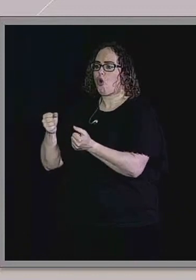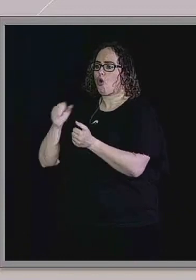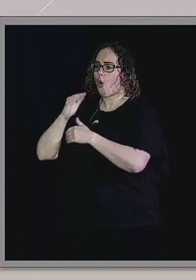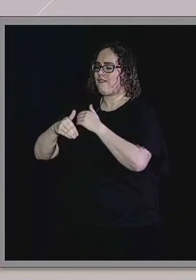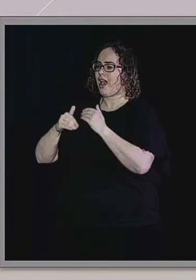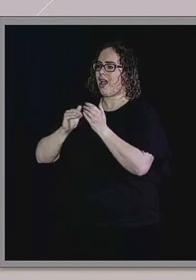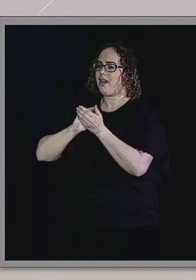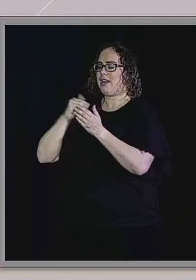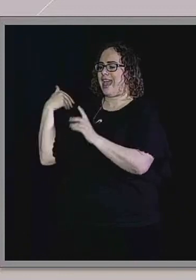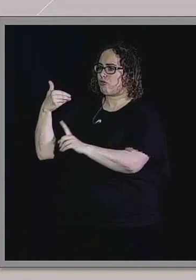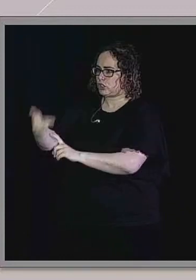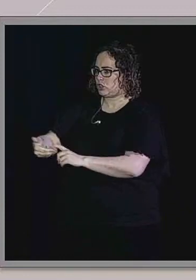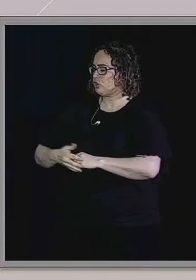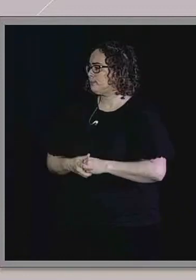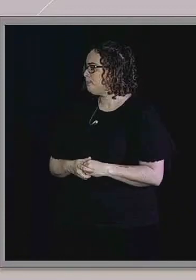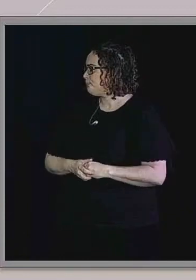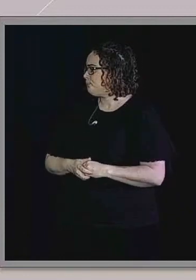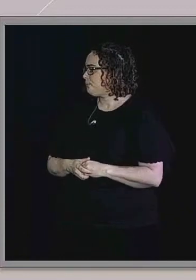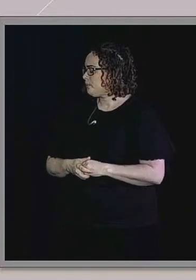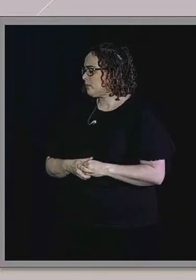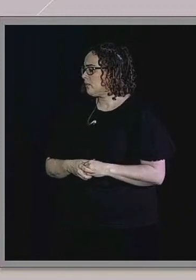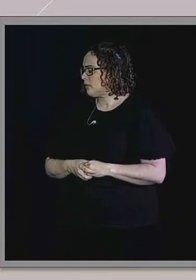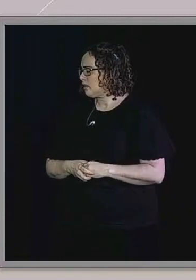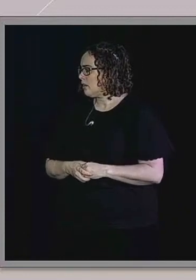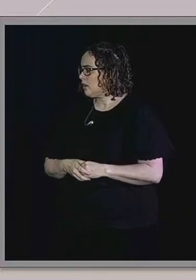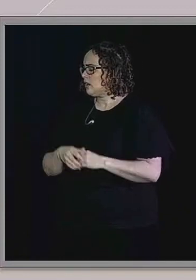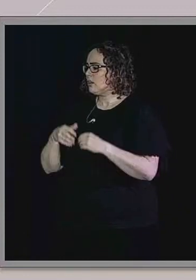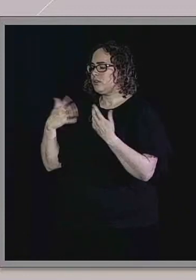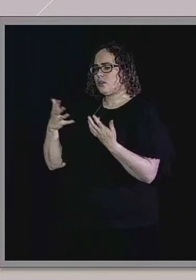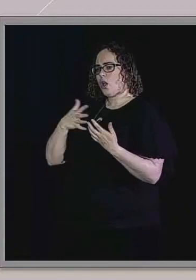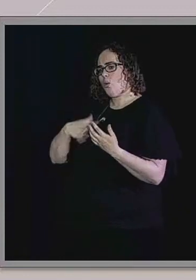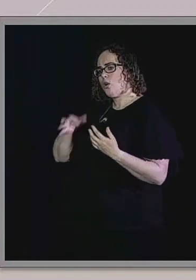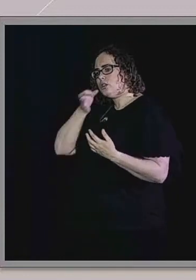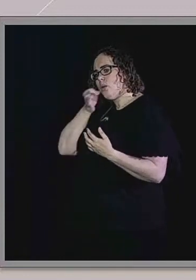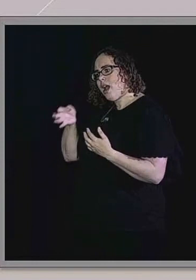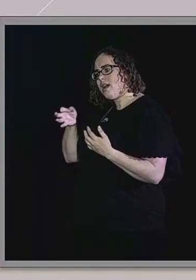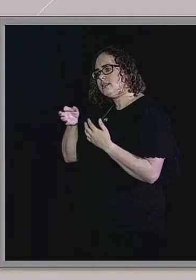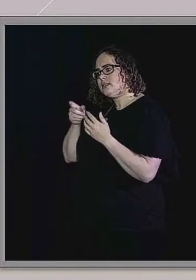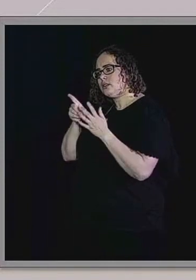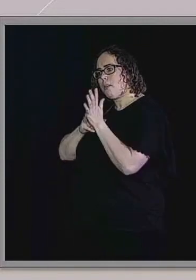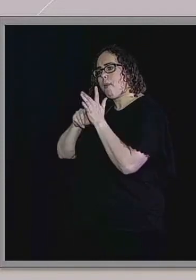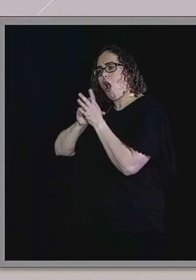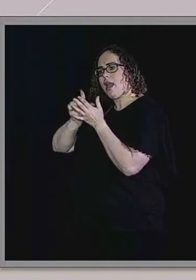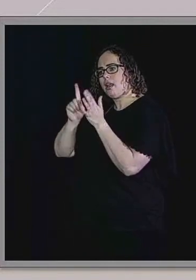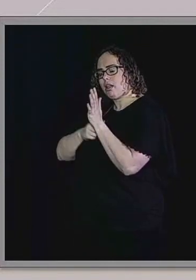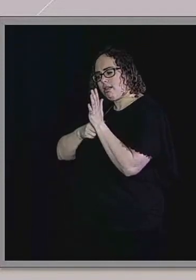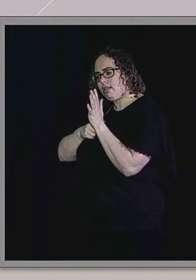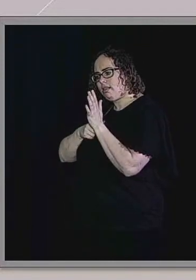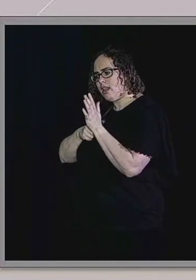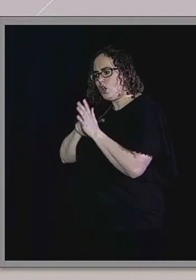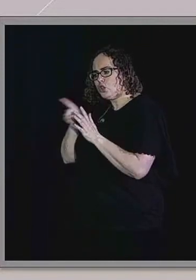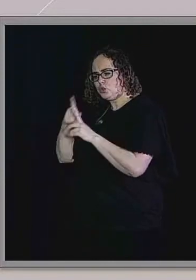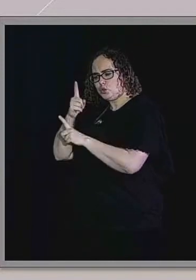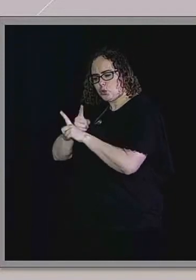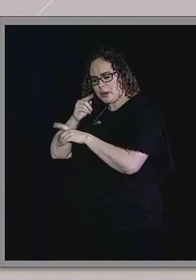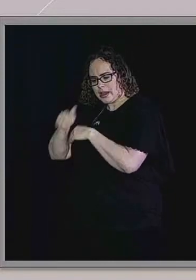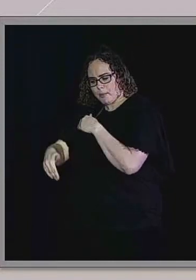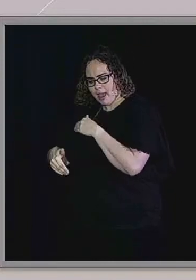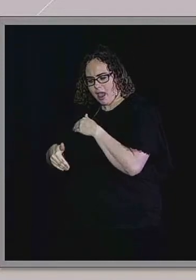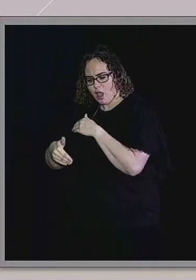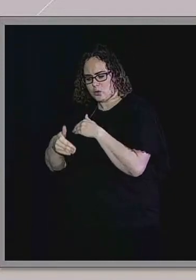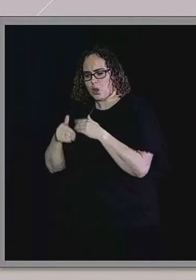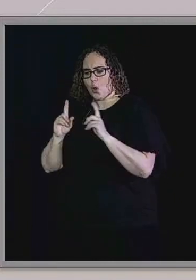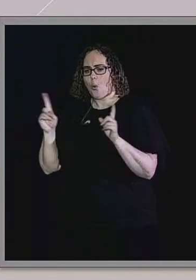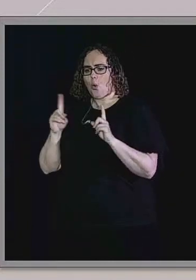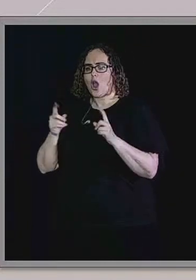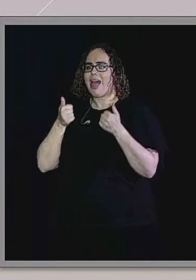is one aspect of the story, I want to ask you, Michael, now on the other aspect of the story. Can you speak a bit more about the kind of good behaviour, the kind of good things you're seeing